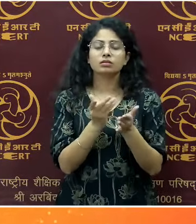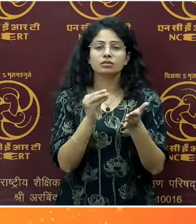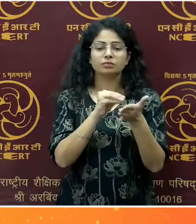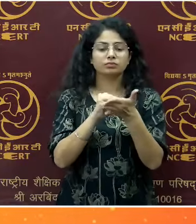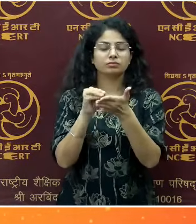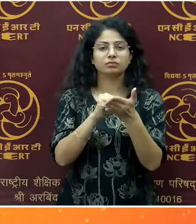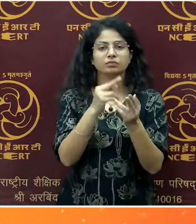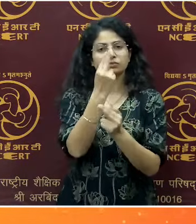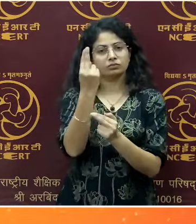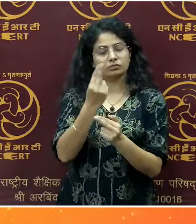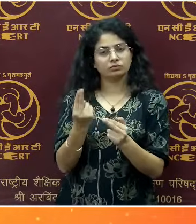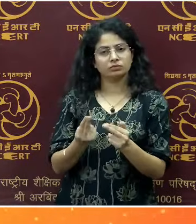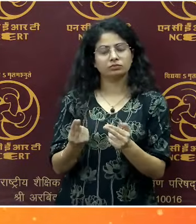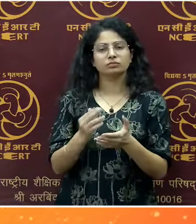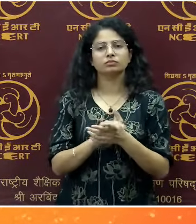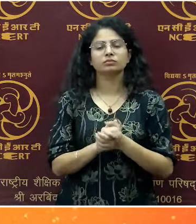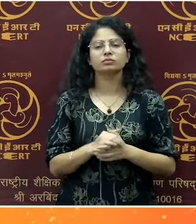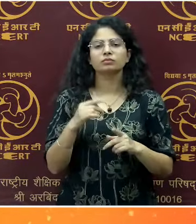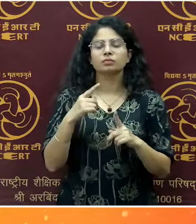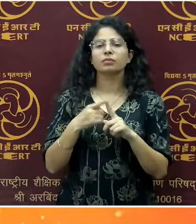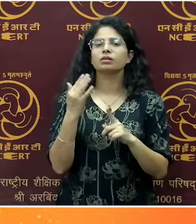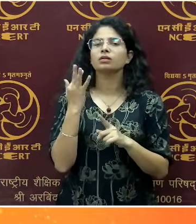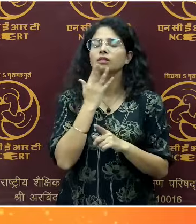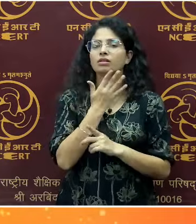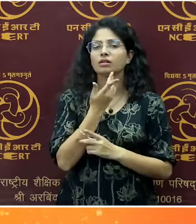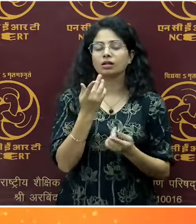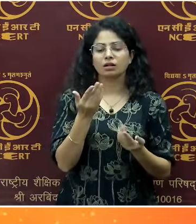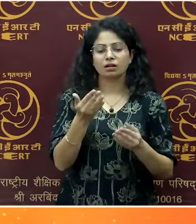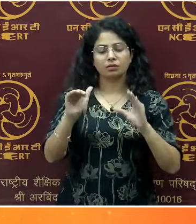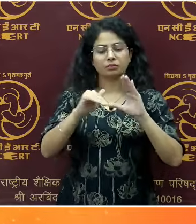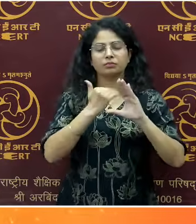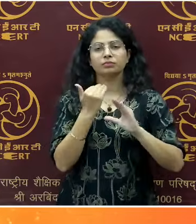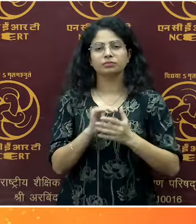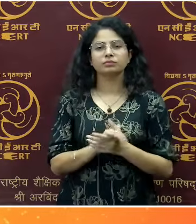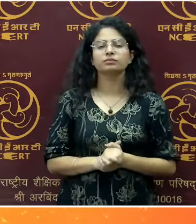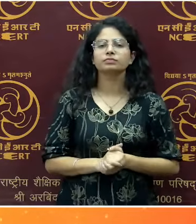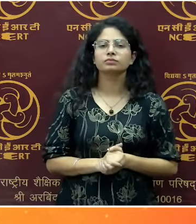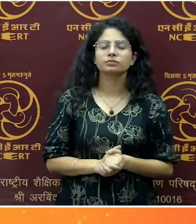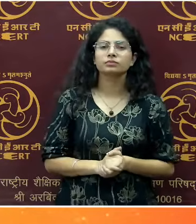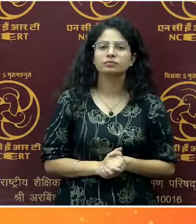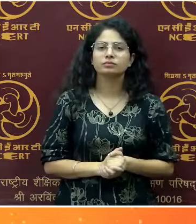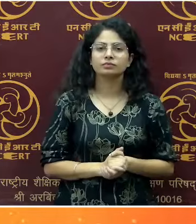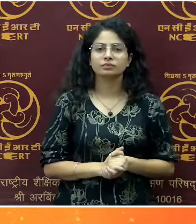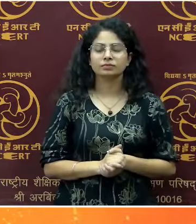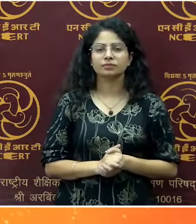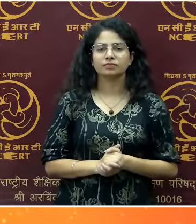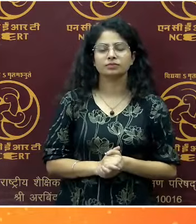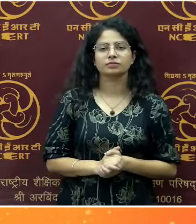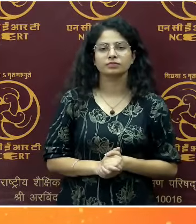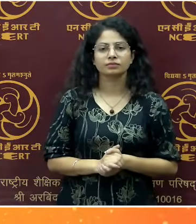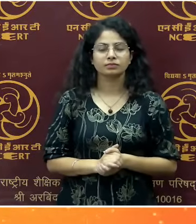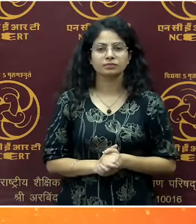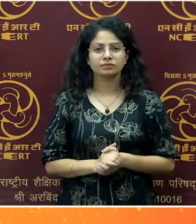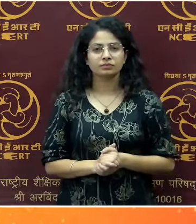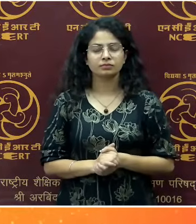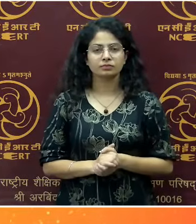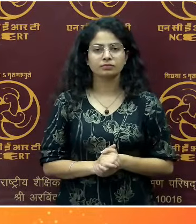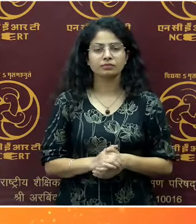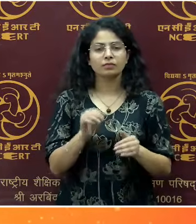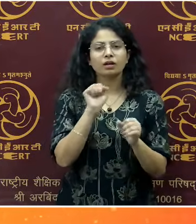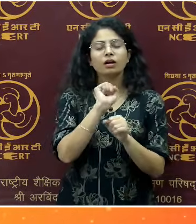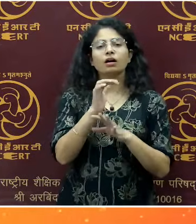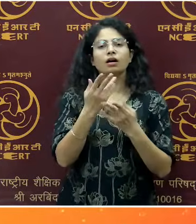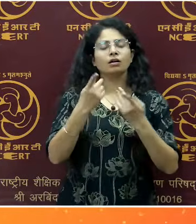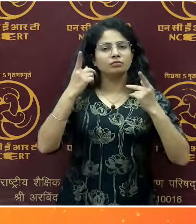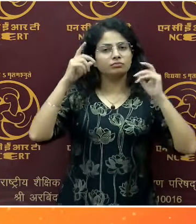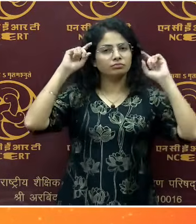and draw and color it, and also mail it to us. We will see. Yeah, and by the way, where your old stag is has been placed, where is it